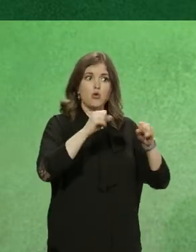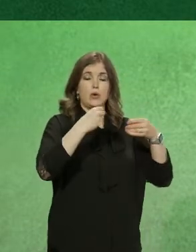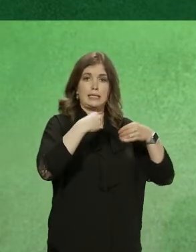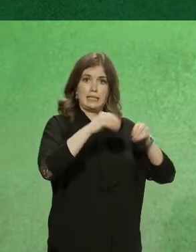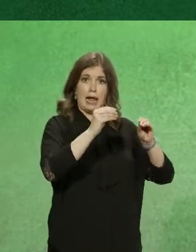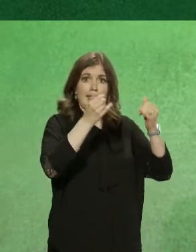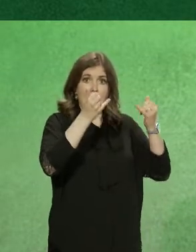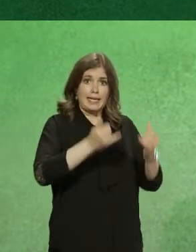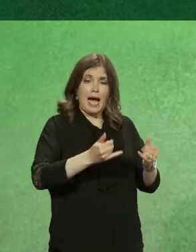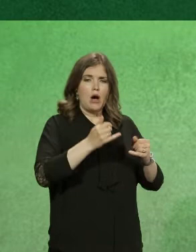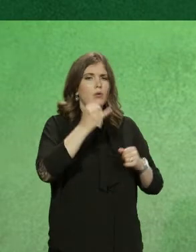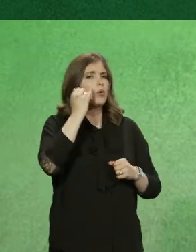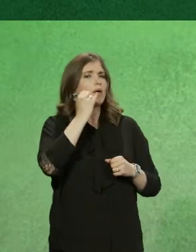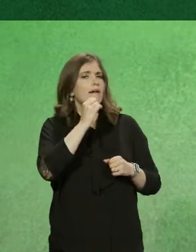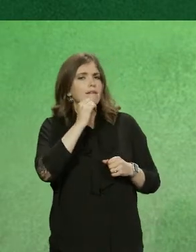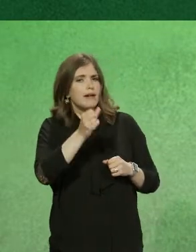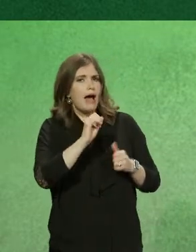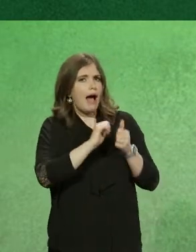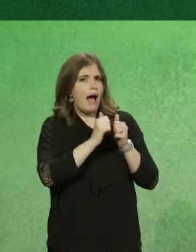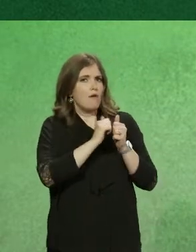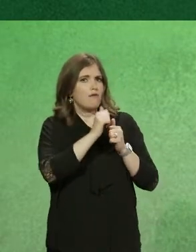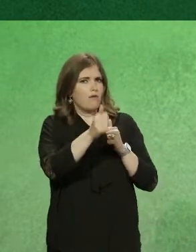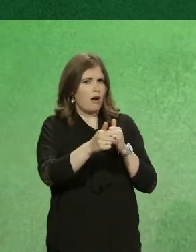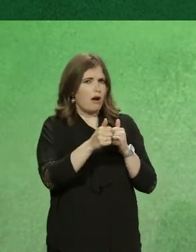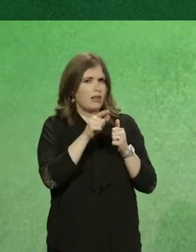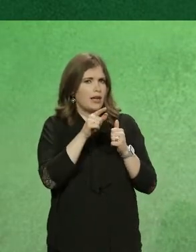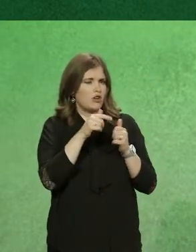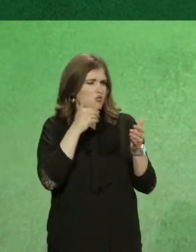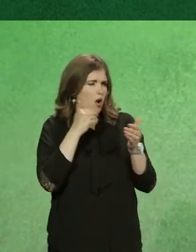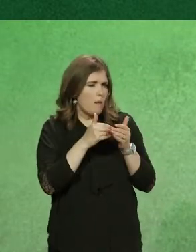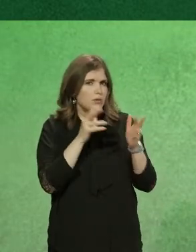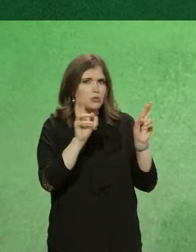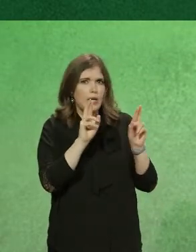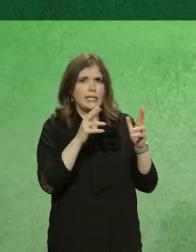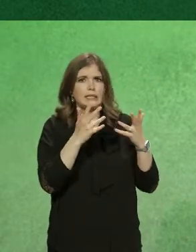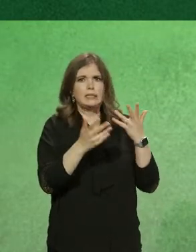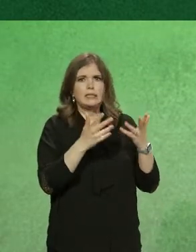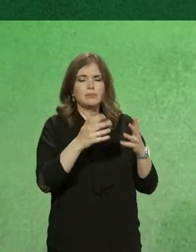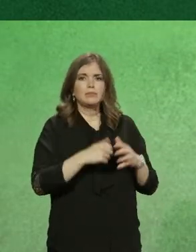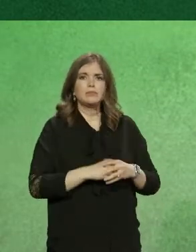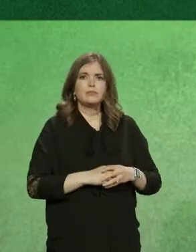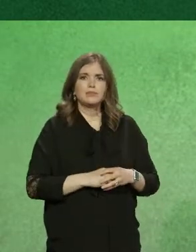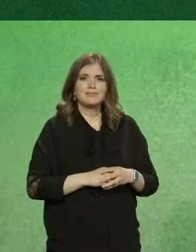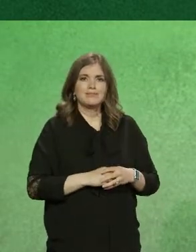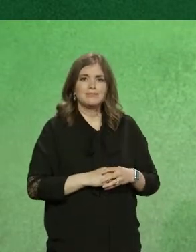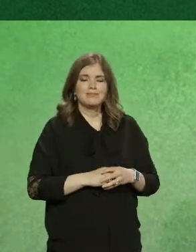how, if not, how close are you to that moment?